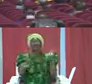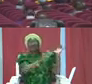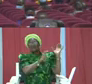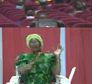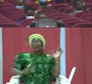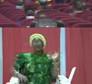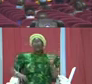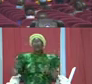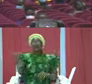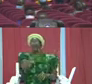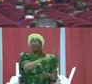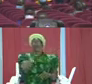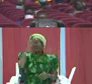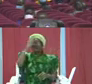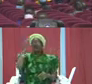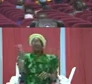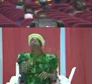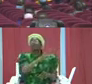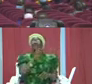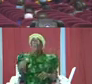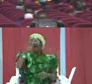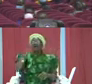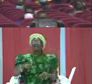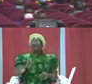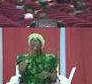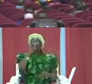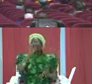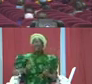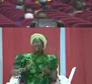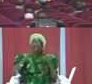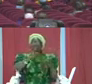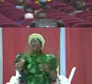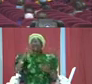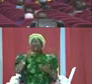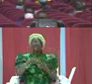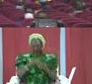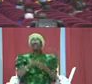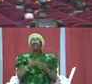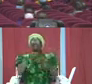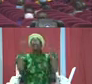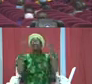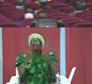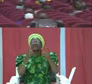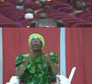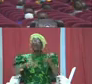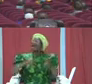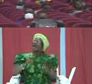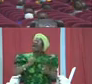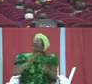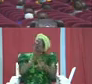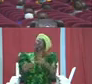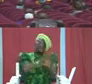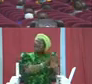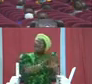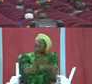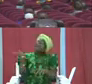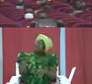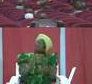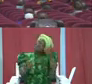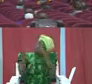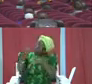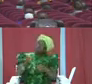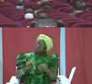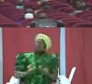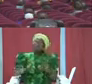you, come and give your life to Jesus Christ. Let him save your soul. Let his